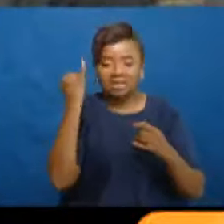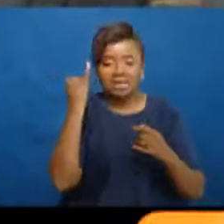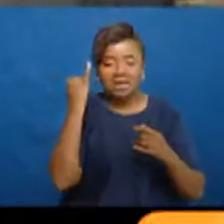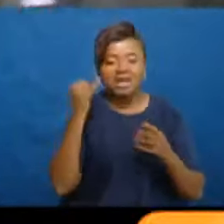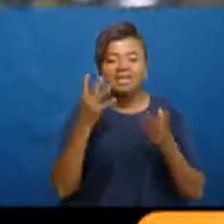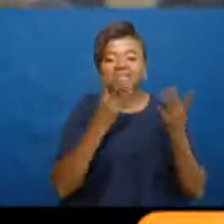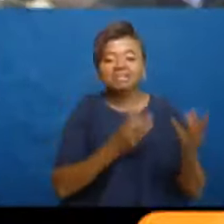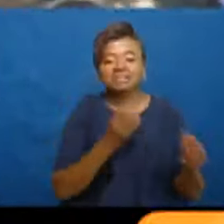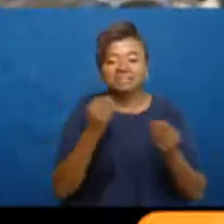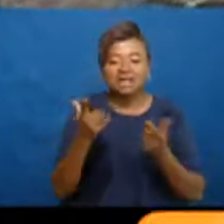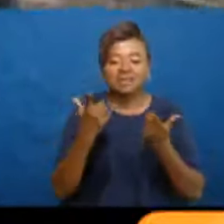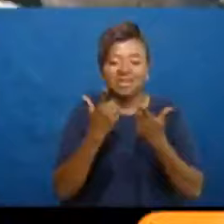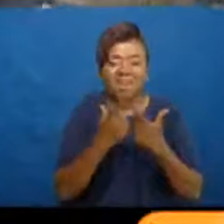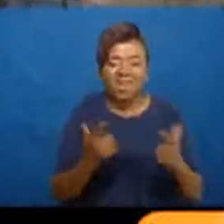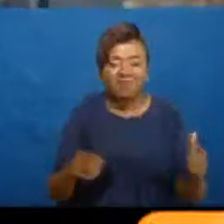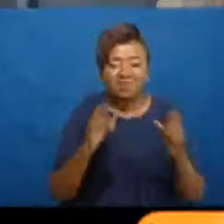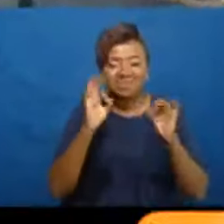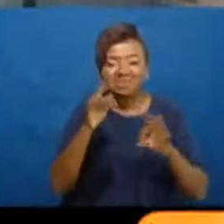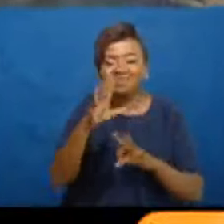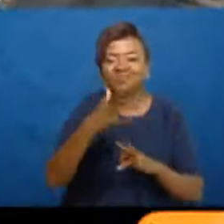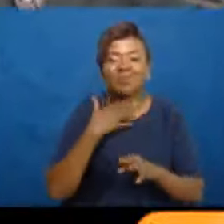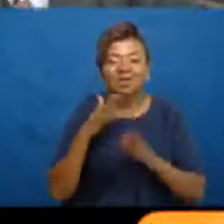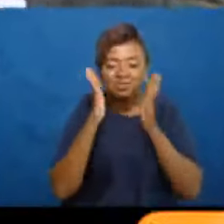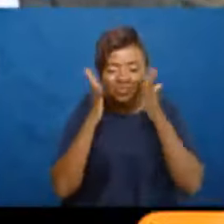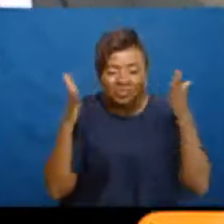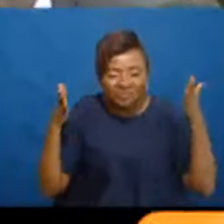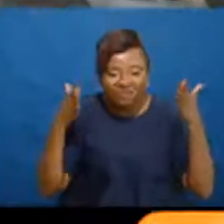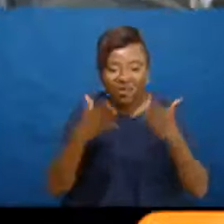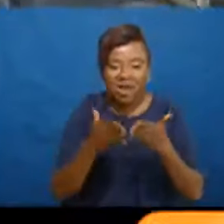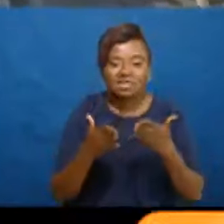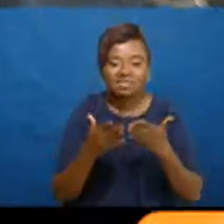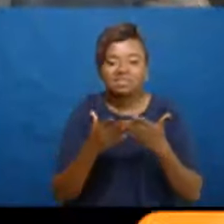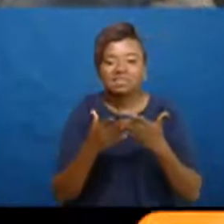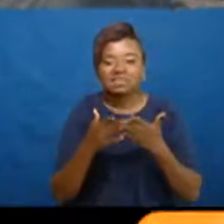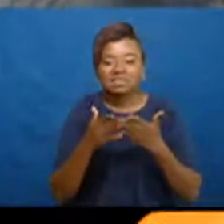language, recommended language, if you don't want to be in trouble with the National